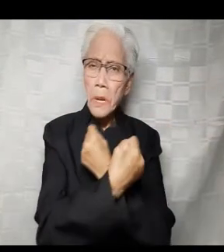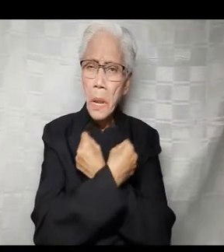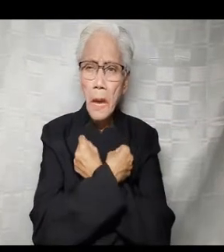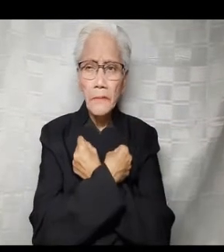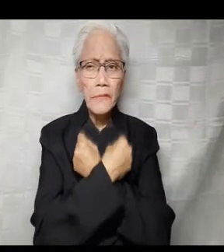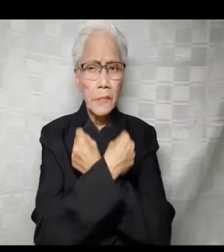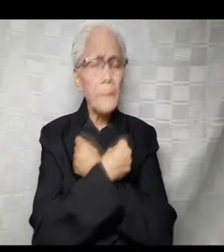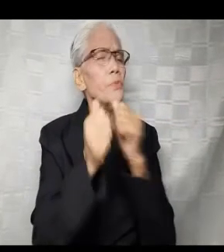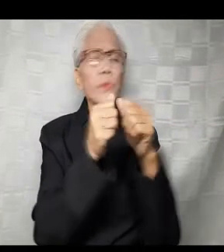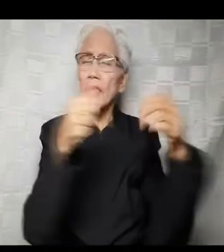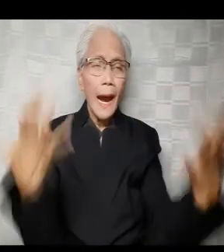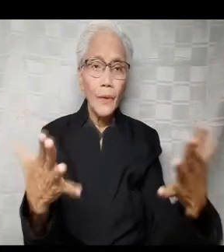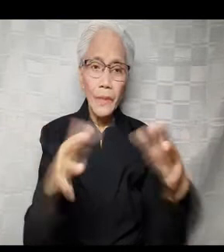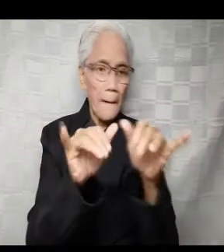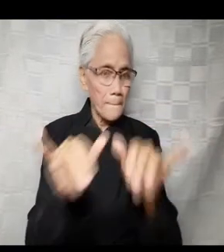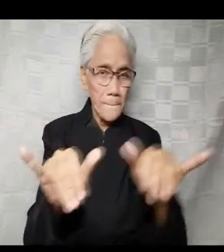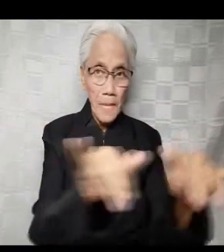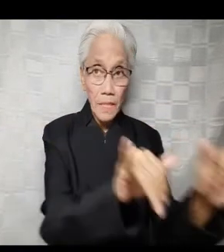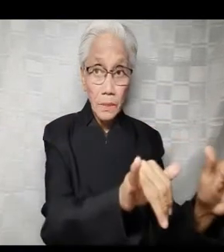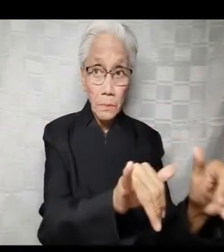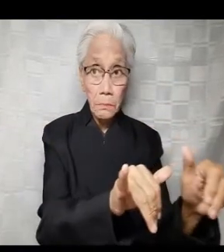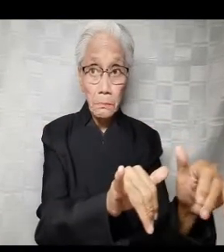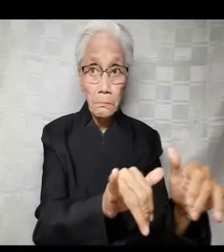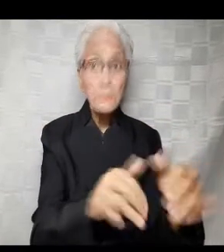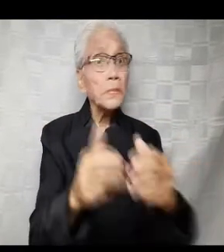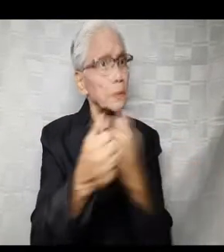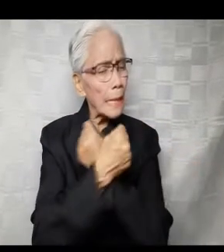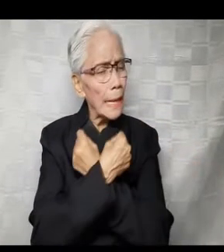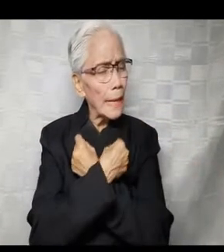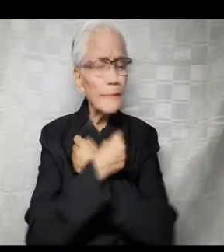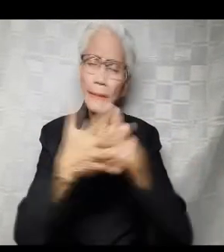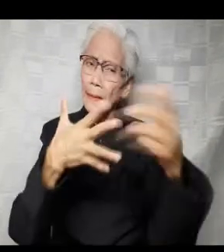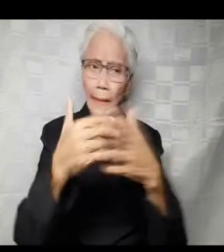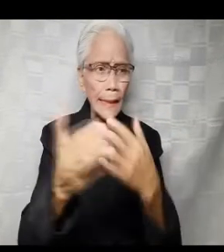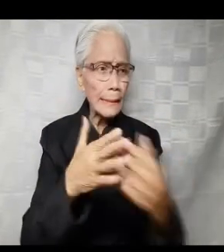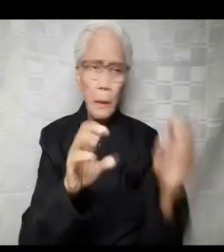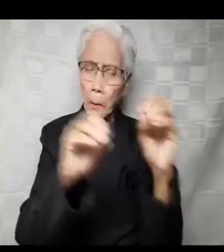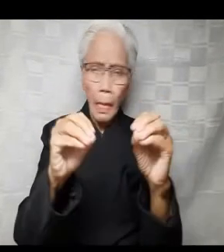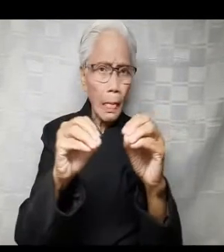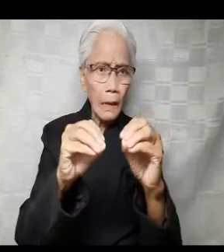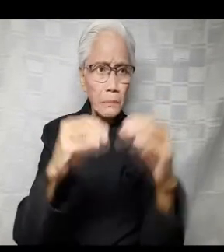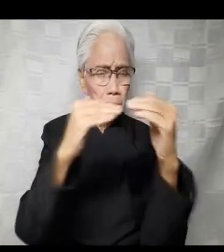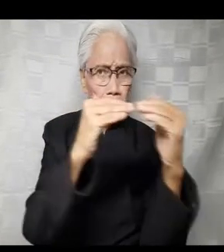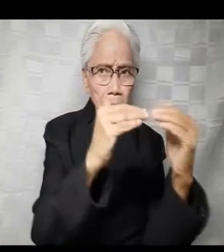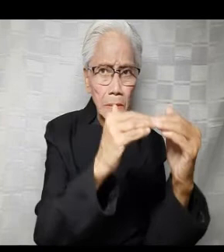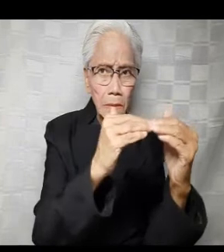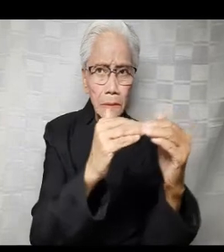love is loving without measure. It is loving in spite of